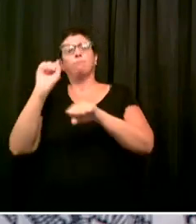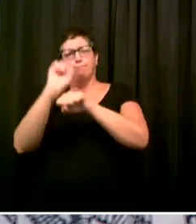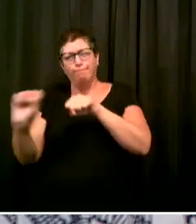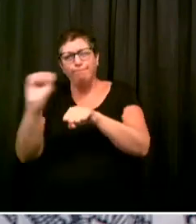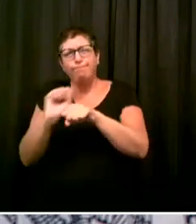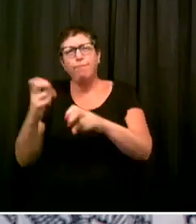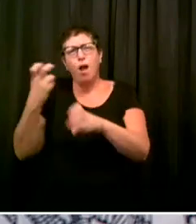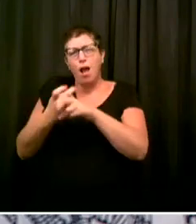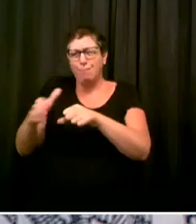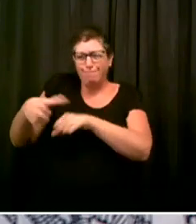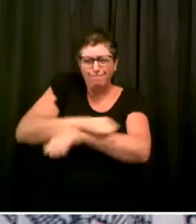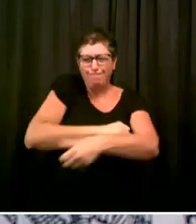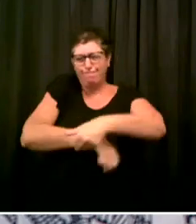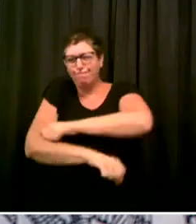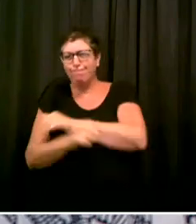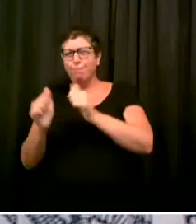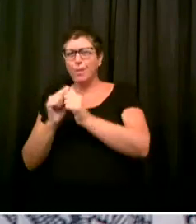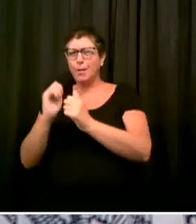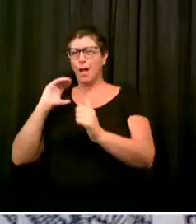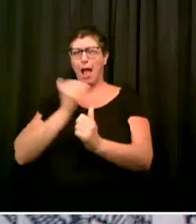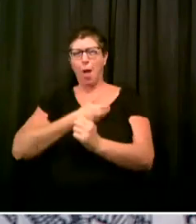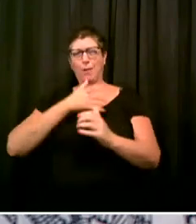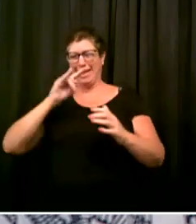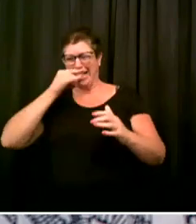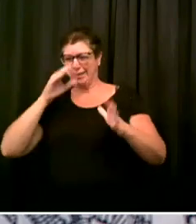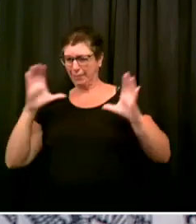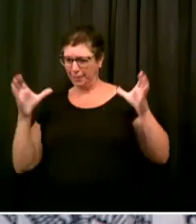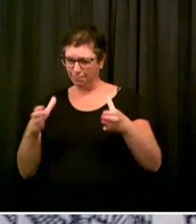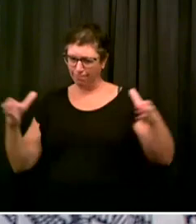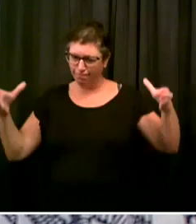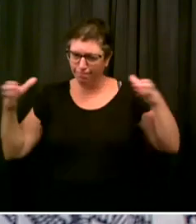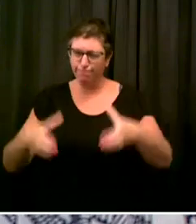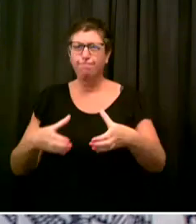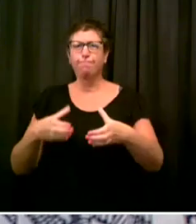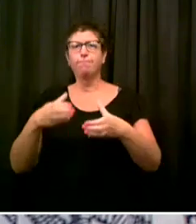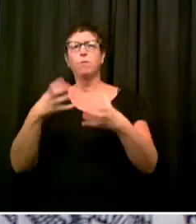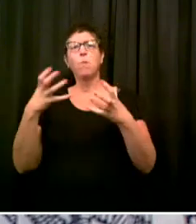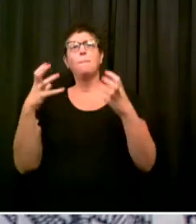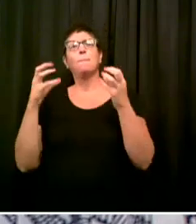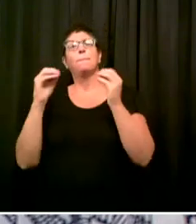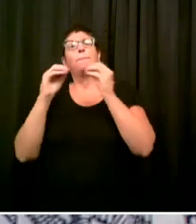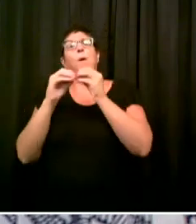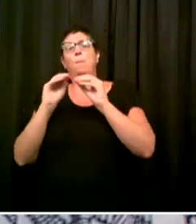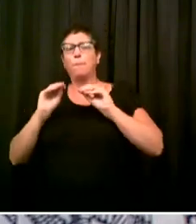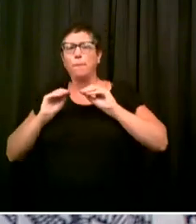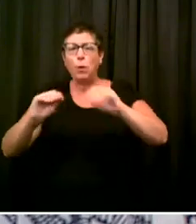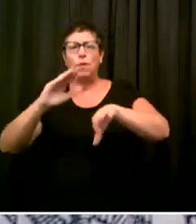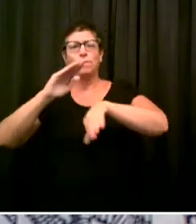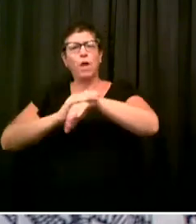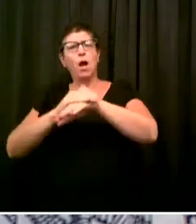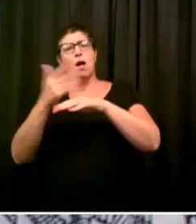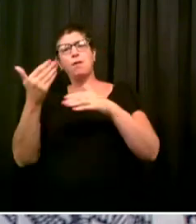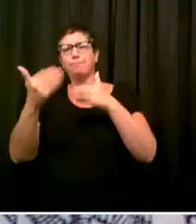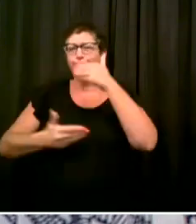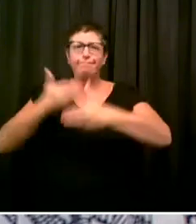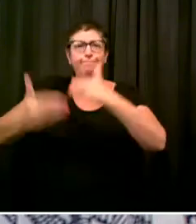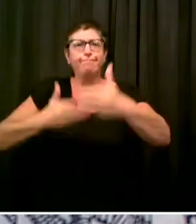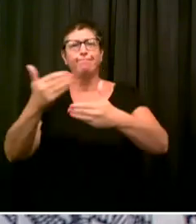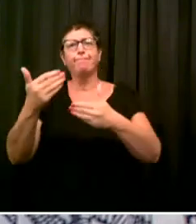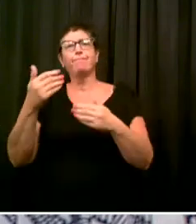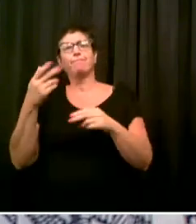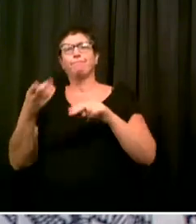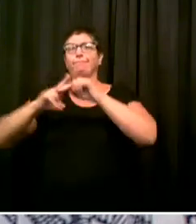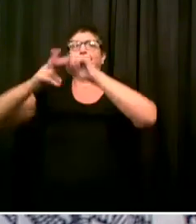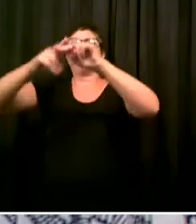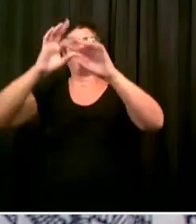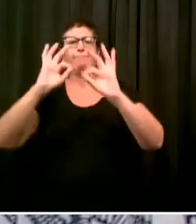All. Kids can tell, kids are really perceptive. They can tell when you care about them. They can tell when you're going the extra mile